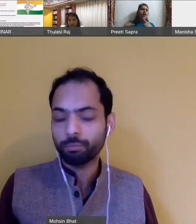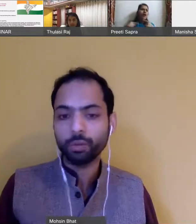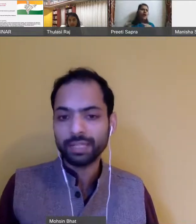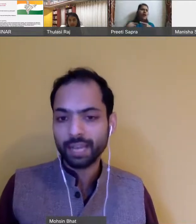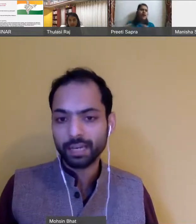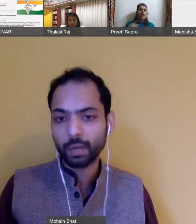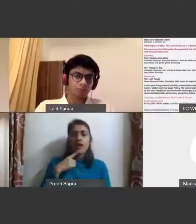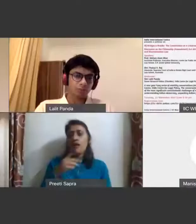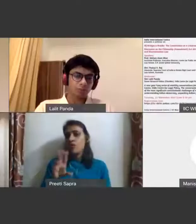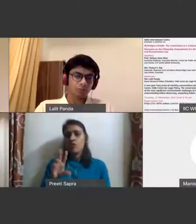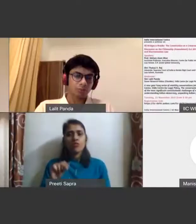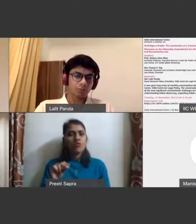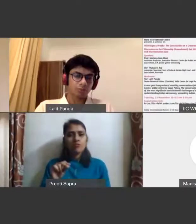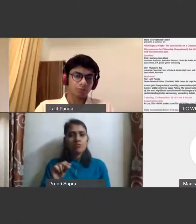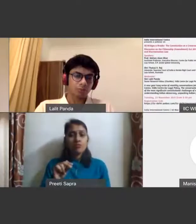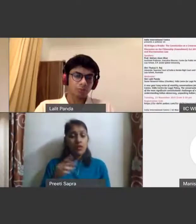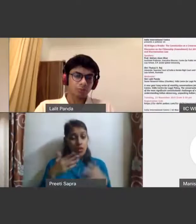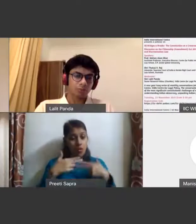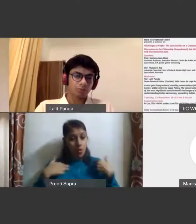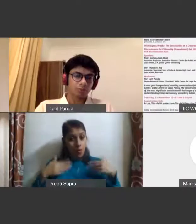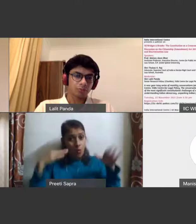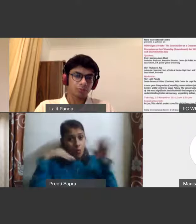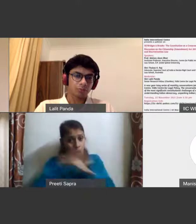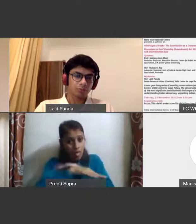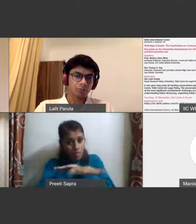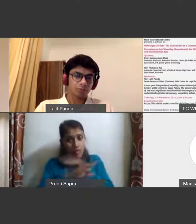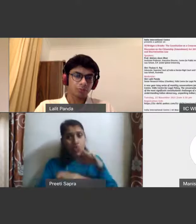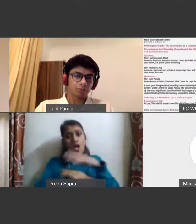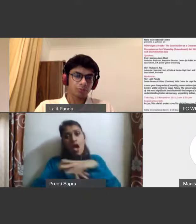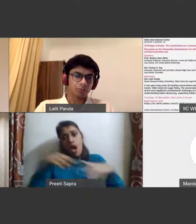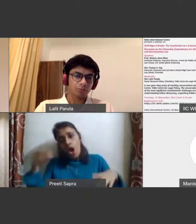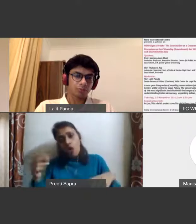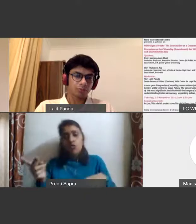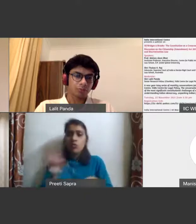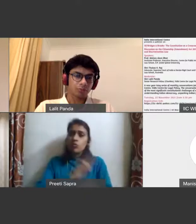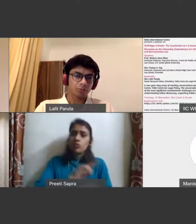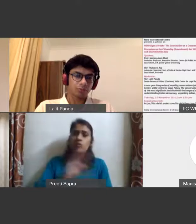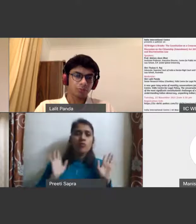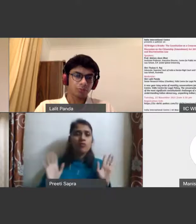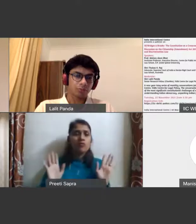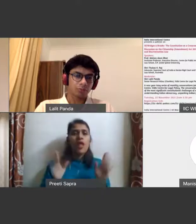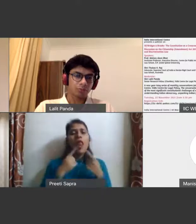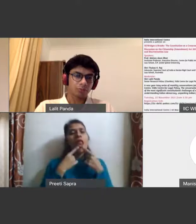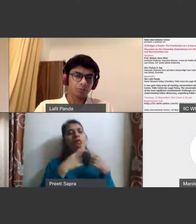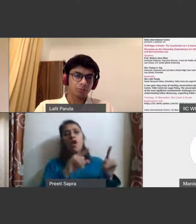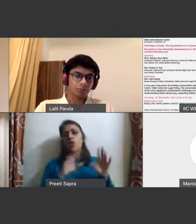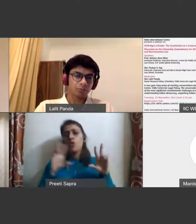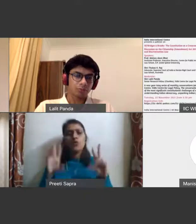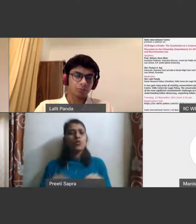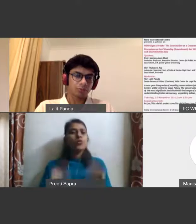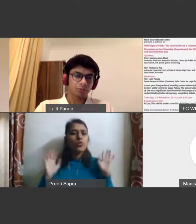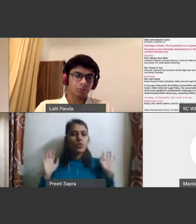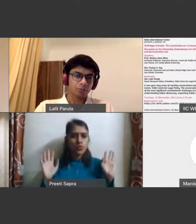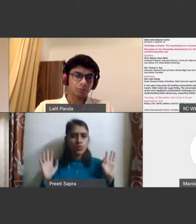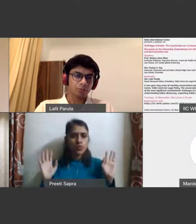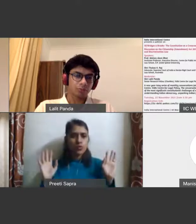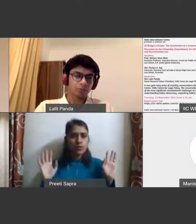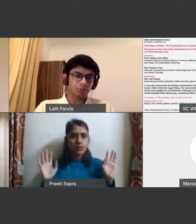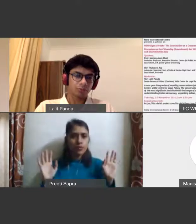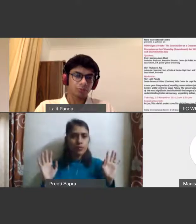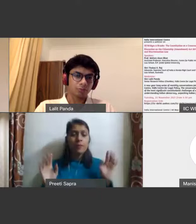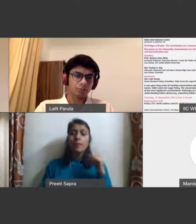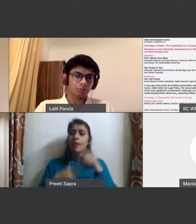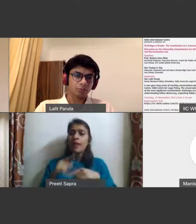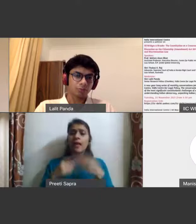fought both inside and outside courts. Is our constitutional identity wedded to a certain ideal of secularism where citizenship can never